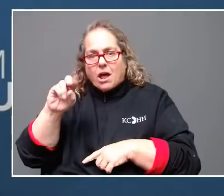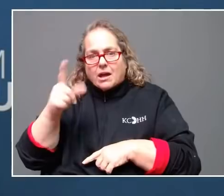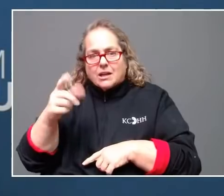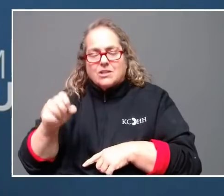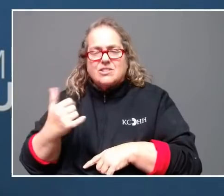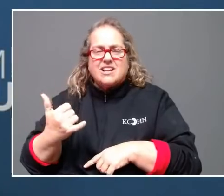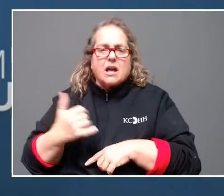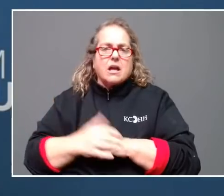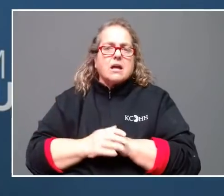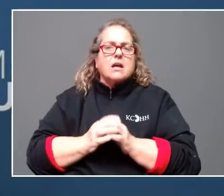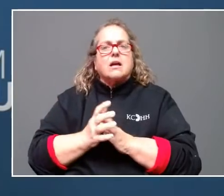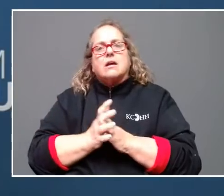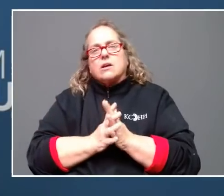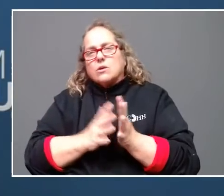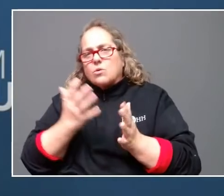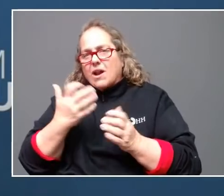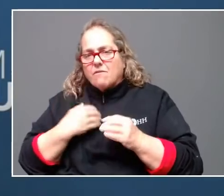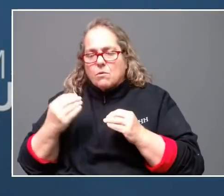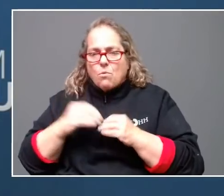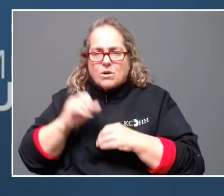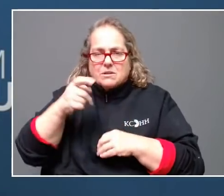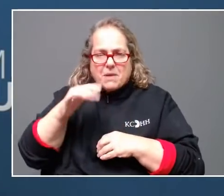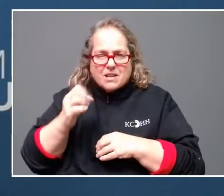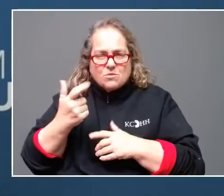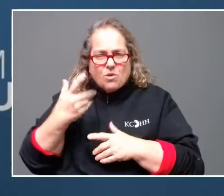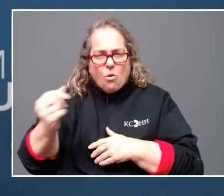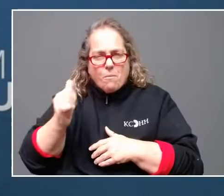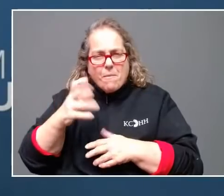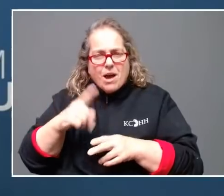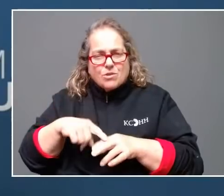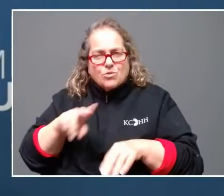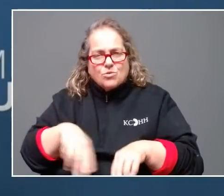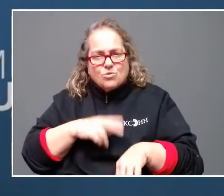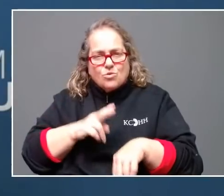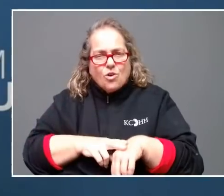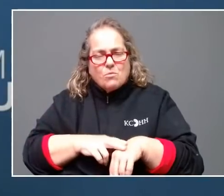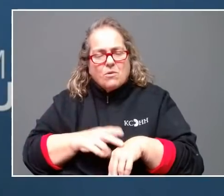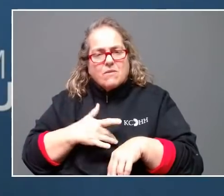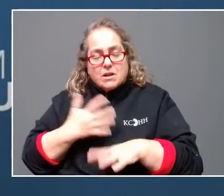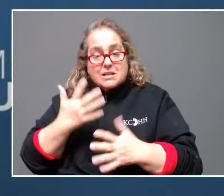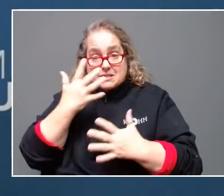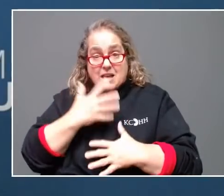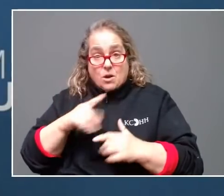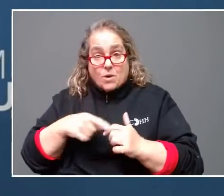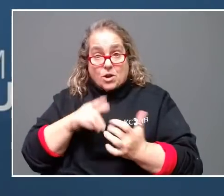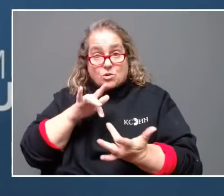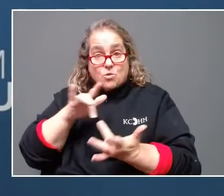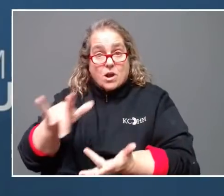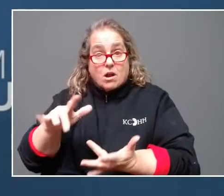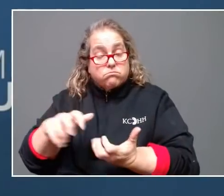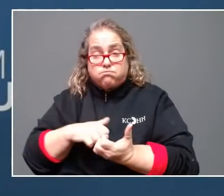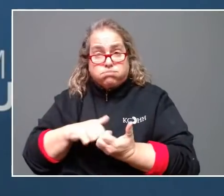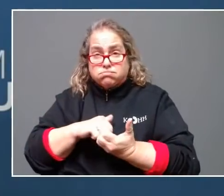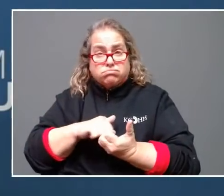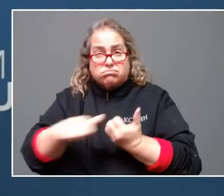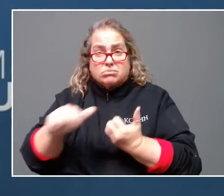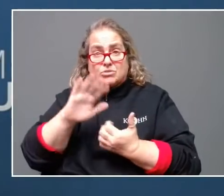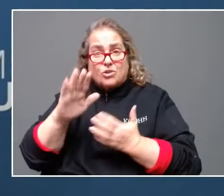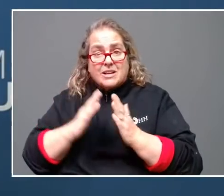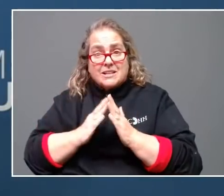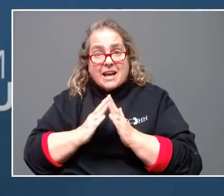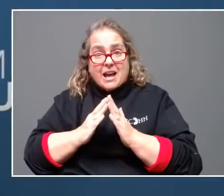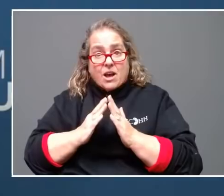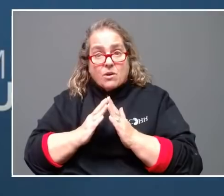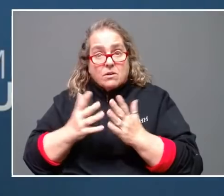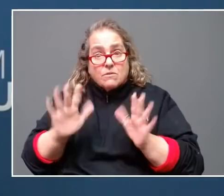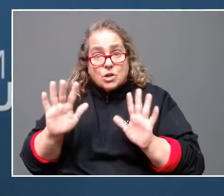to have more space and be back to normal. Sadly, when a tornado has completely wiped out your town, it's going to take a lot longer to get